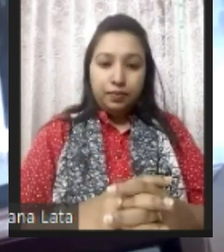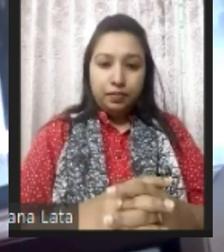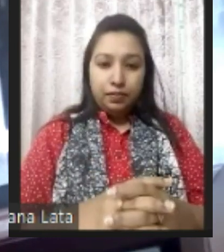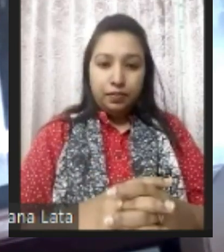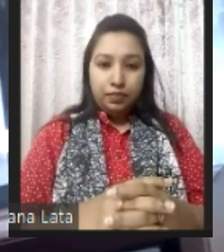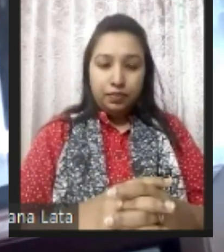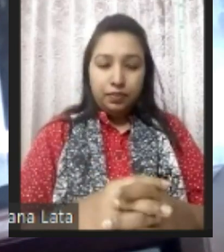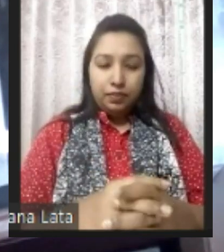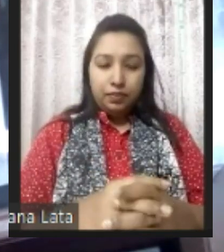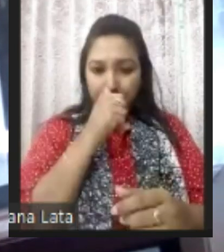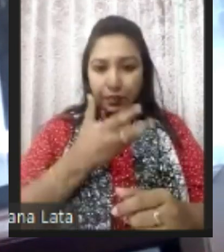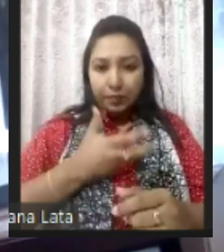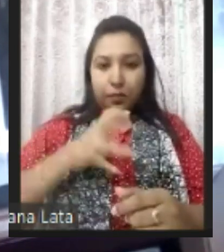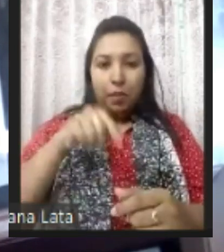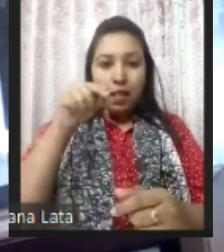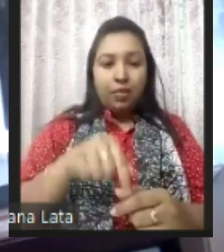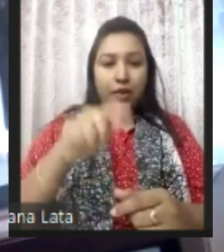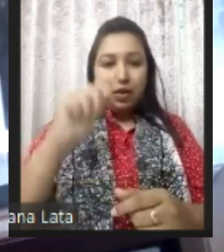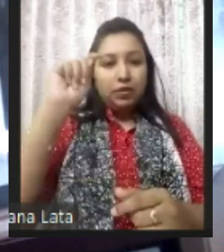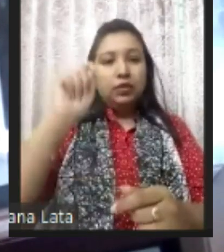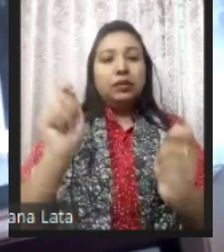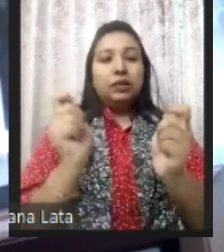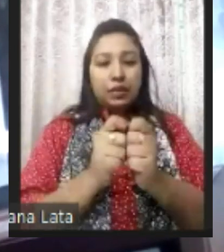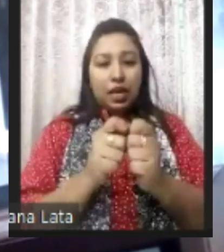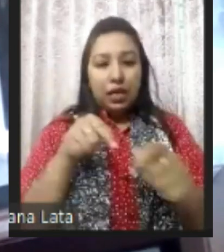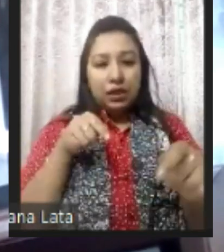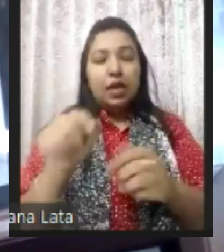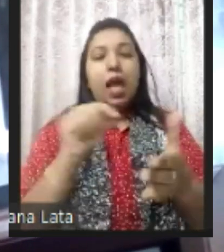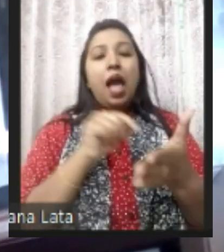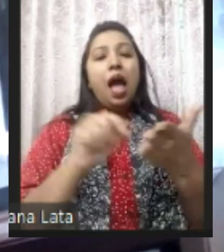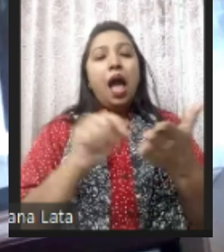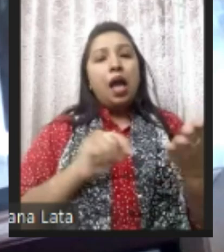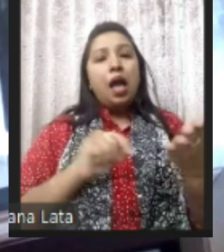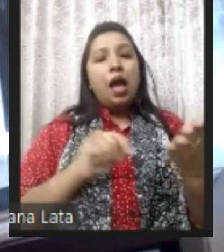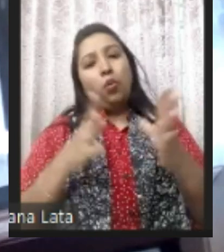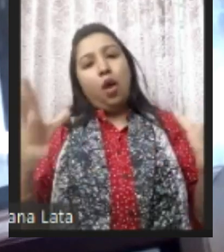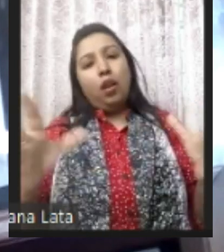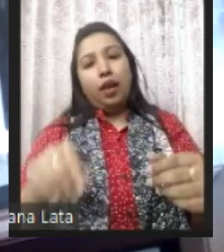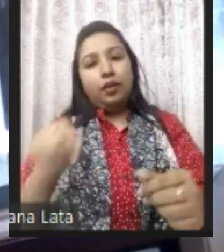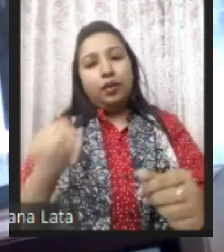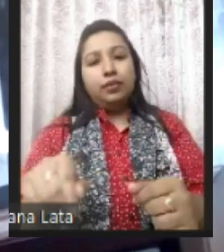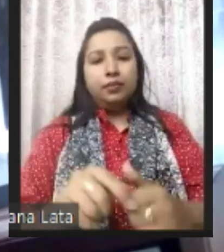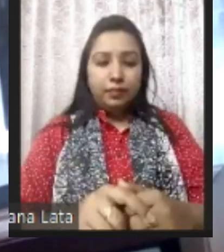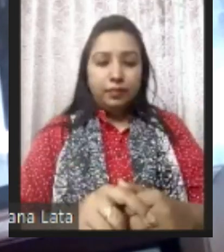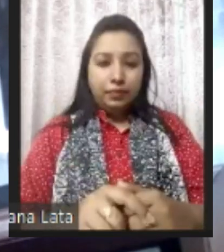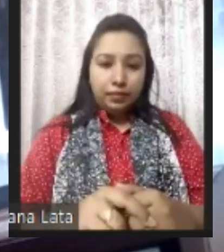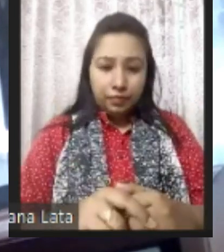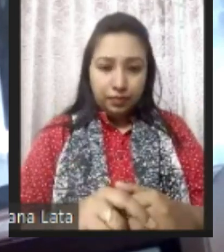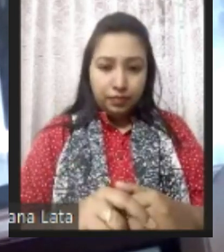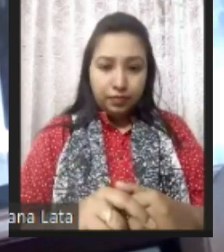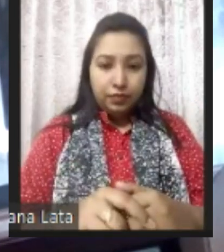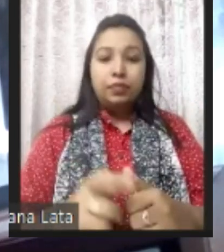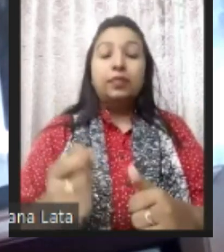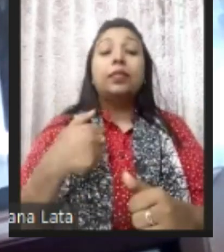Smart Bangladesh, there are so many notions and so many policies. So maybe once we build the right capability, we can try